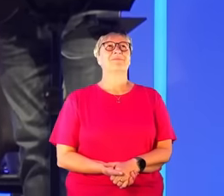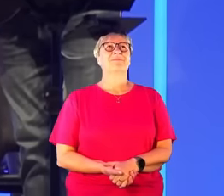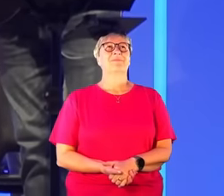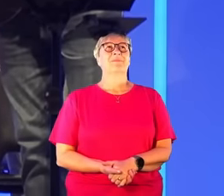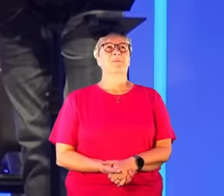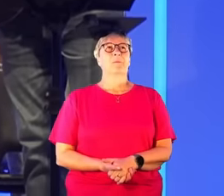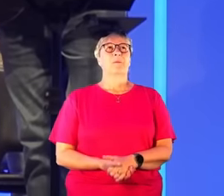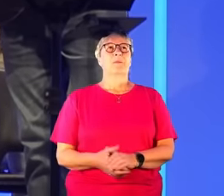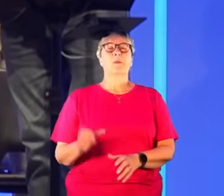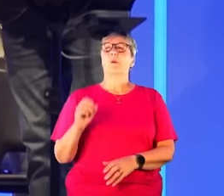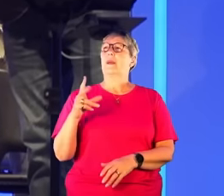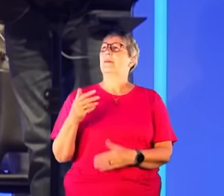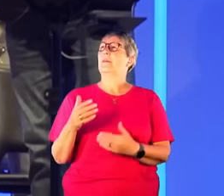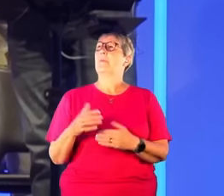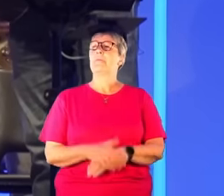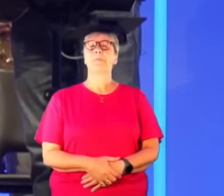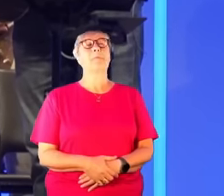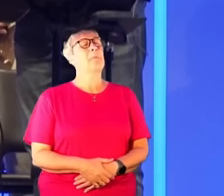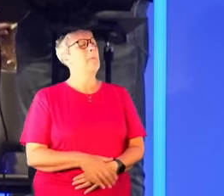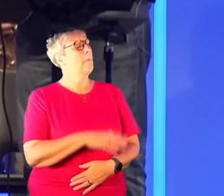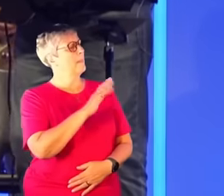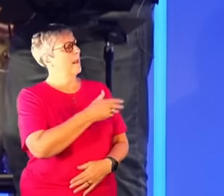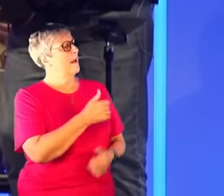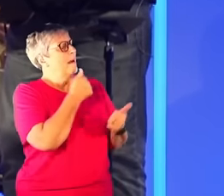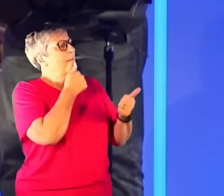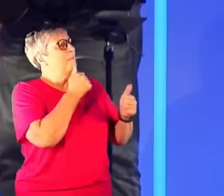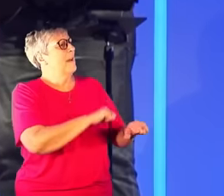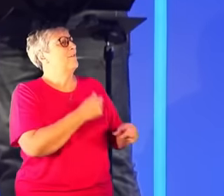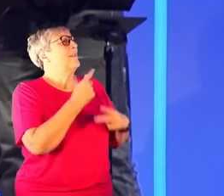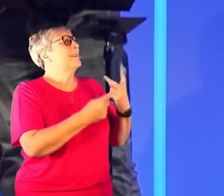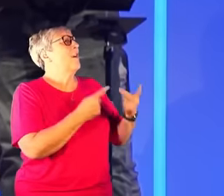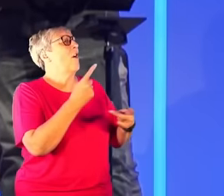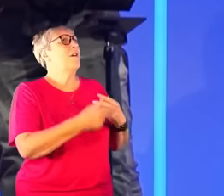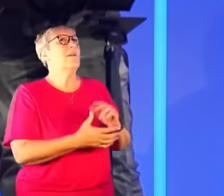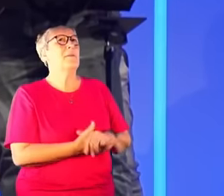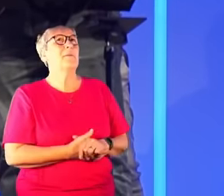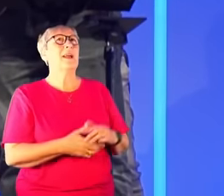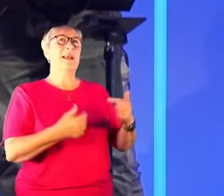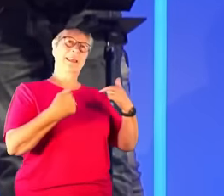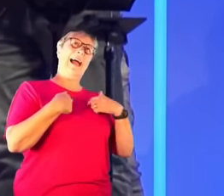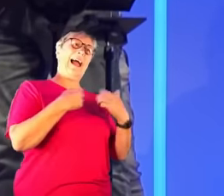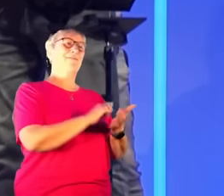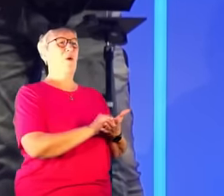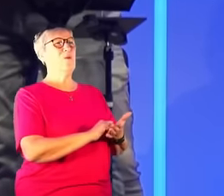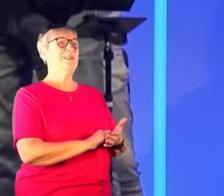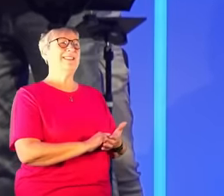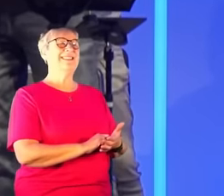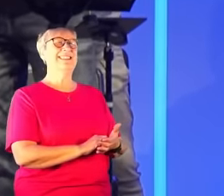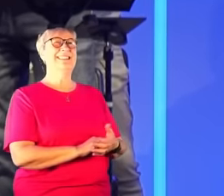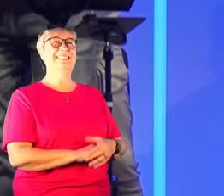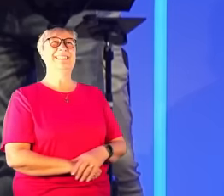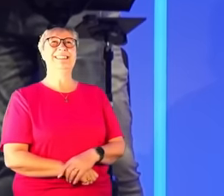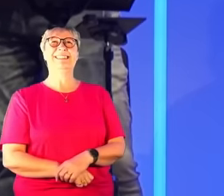Okay, right, just final couple of questions. What's your favourite song, Colin, that I wrote?